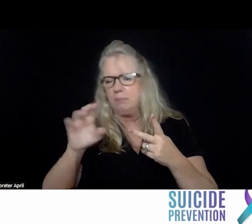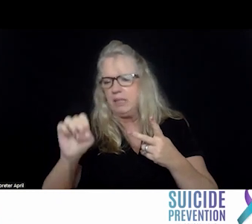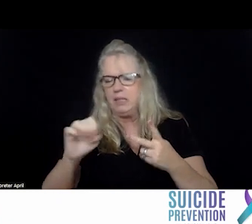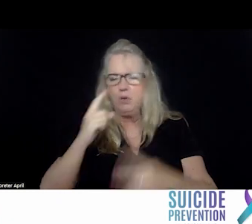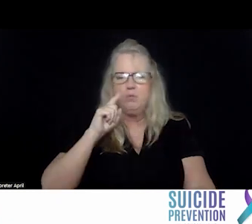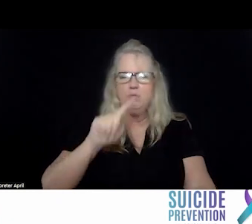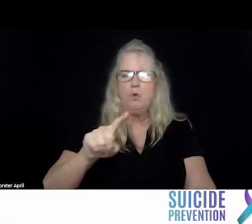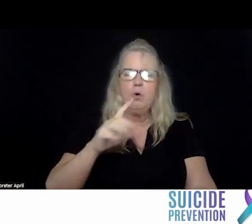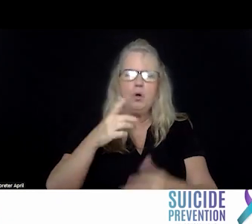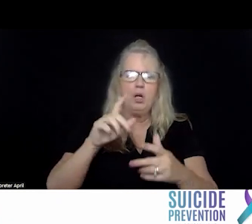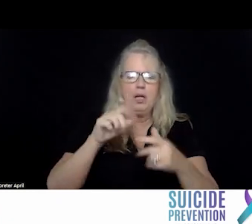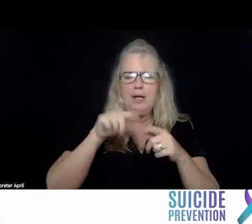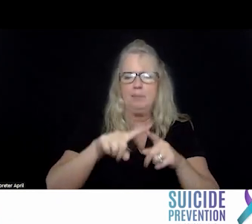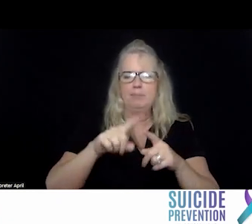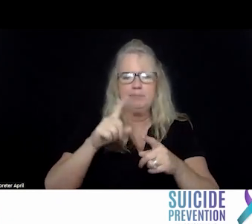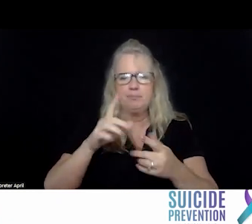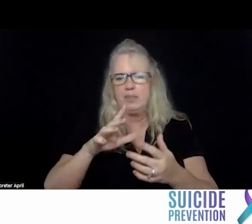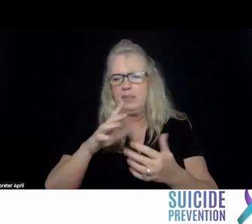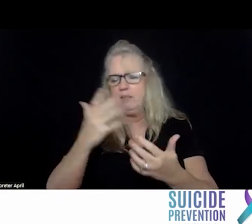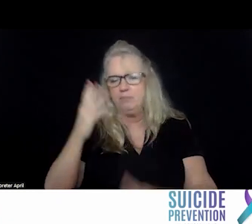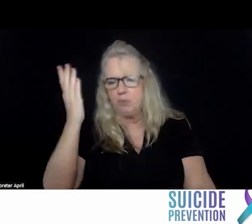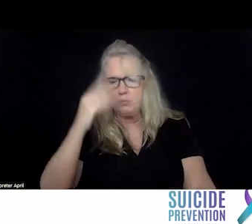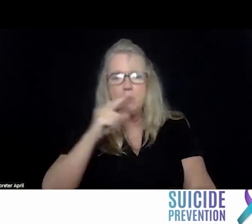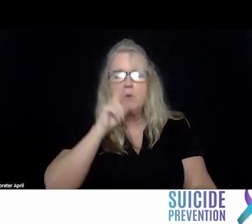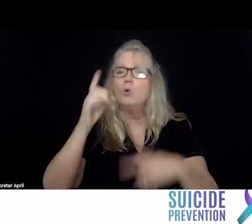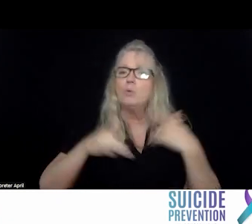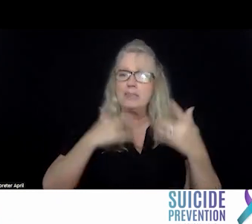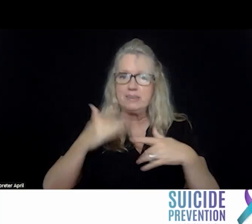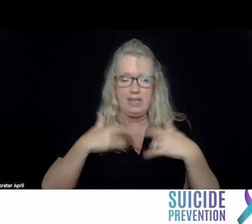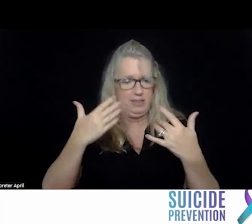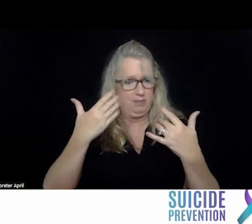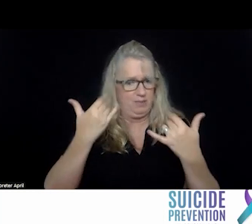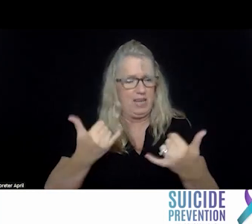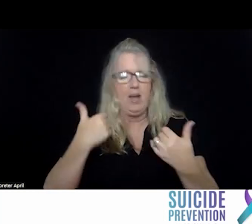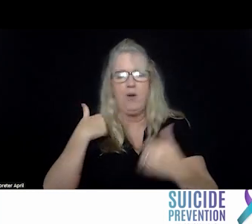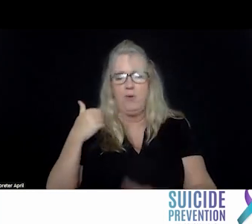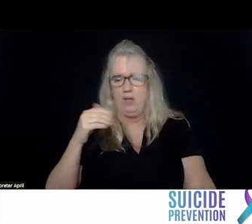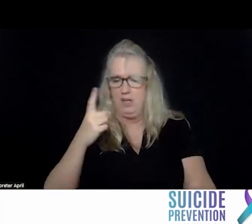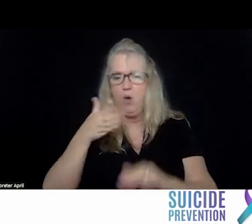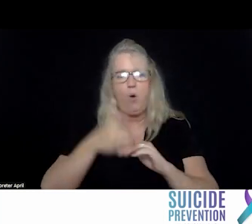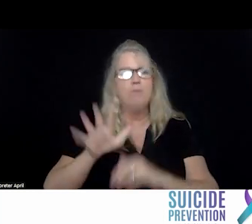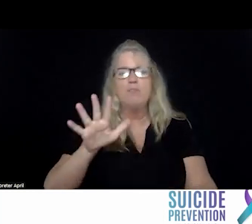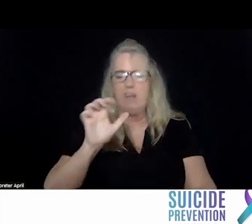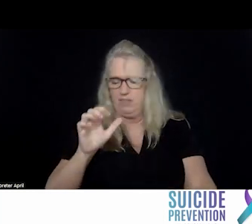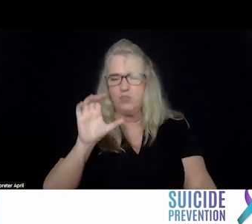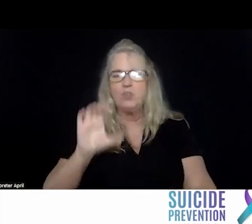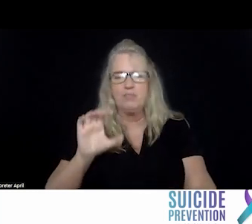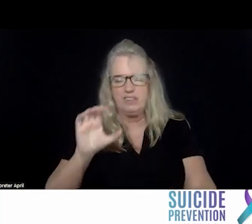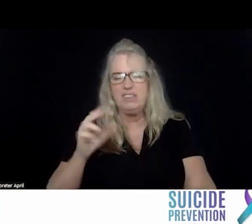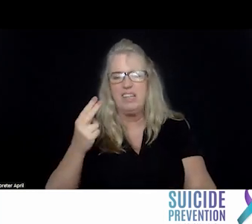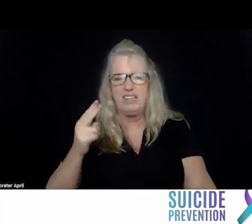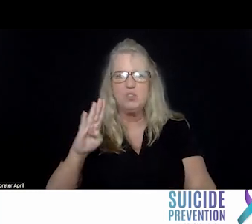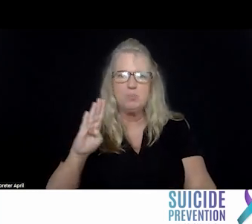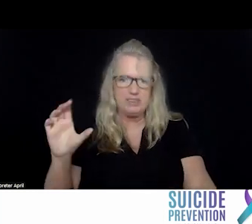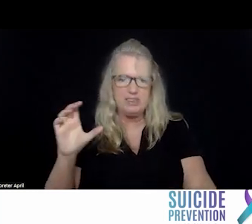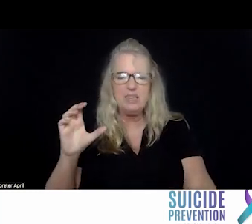clinical presentation. We're really excited. We have now CCBHCs, about more than 500 CCBHCs across the country.